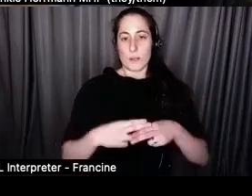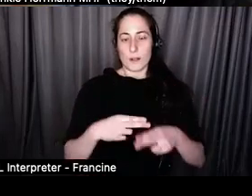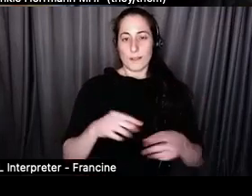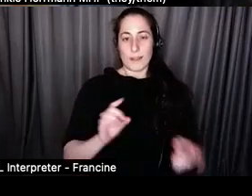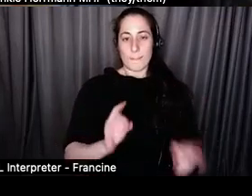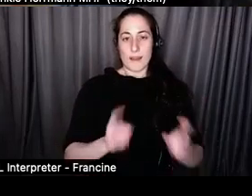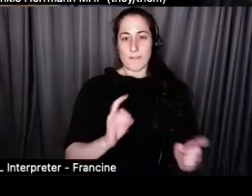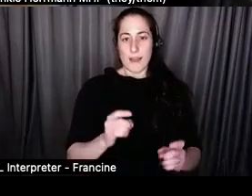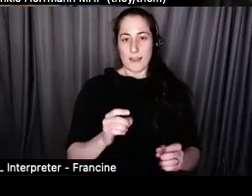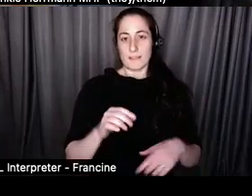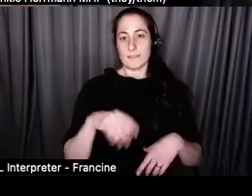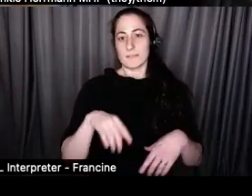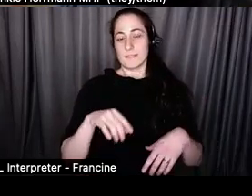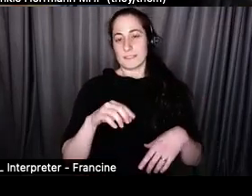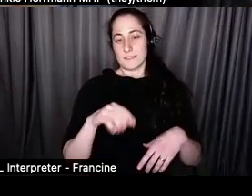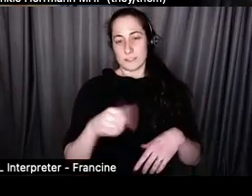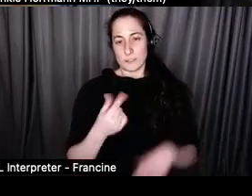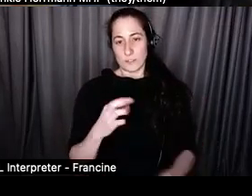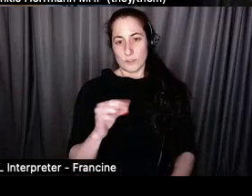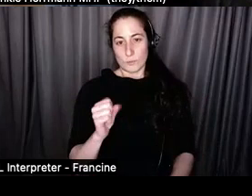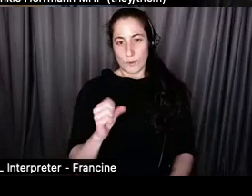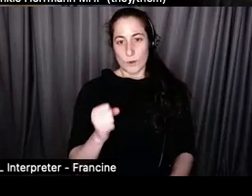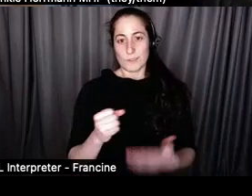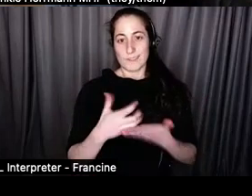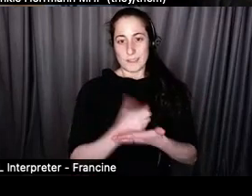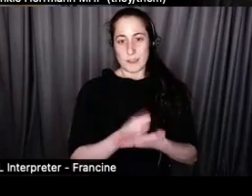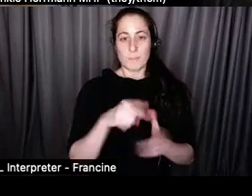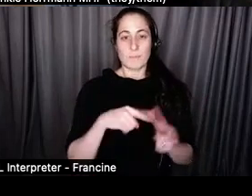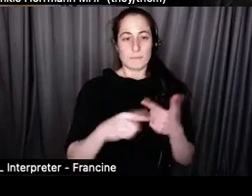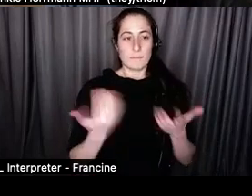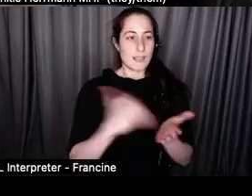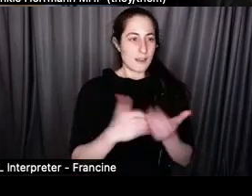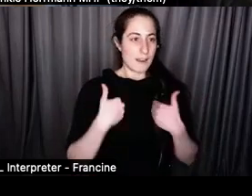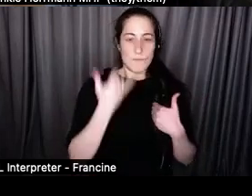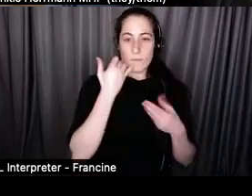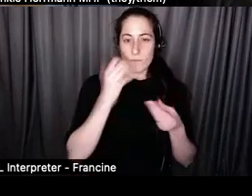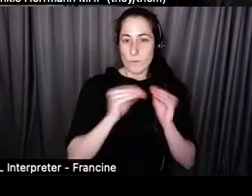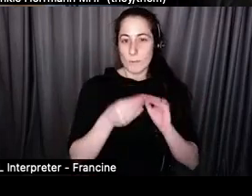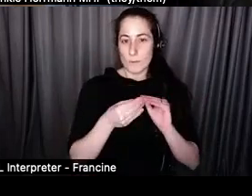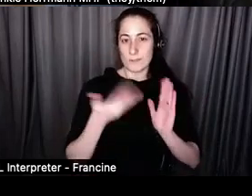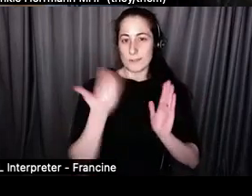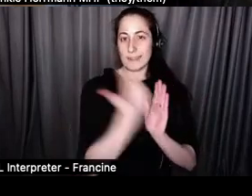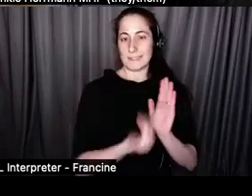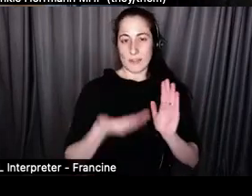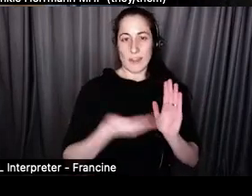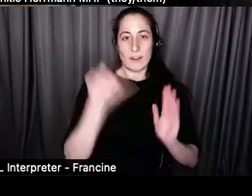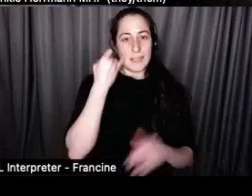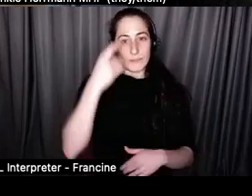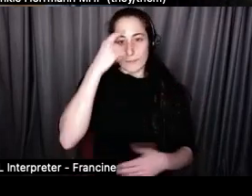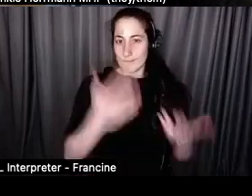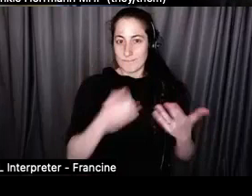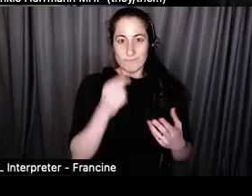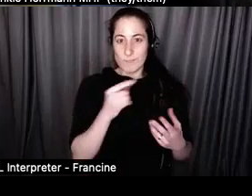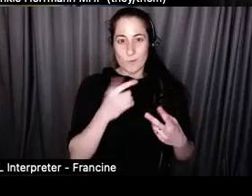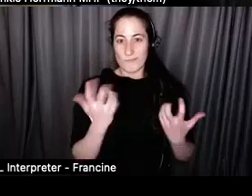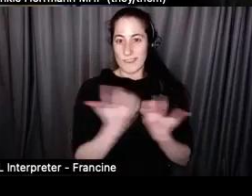Those are the rules they use. And then I have the phone numbers again for folks to reach out. If you think that you don't qualify under that,